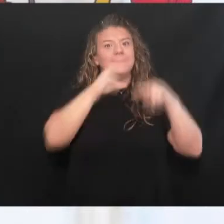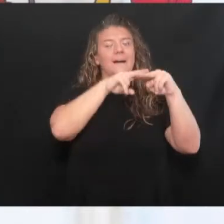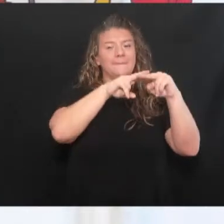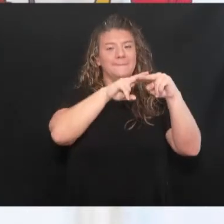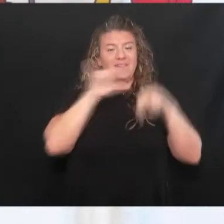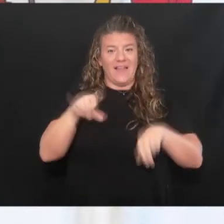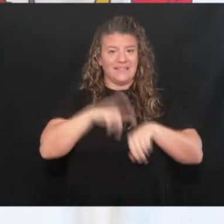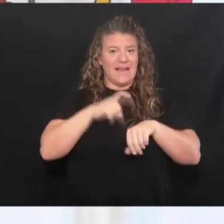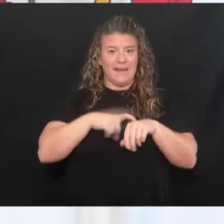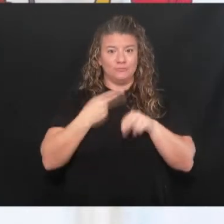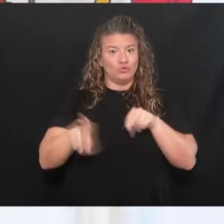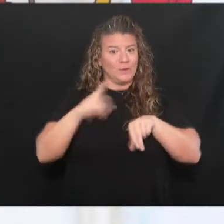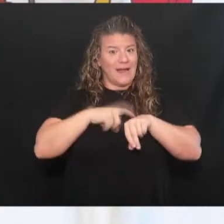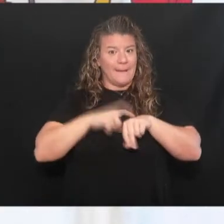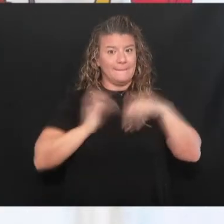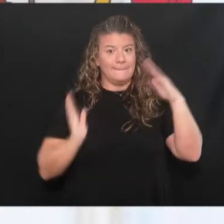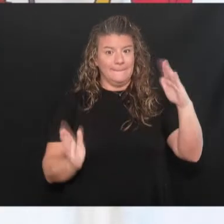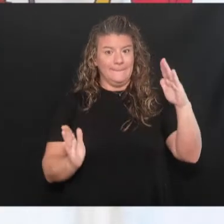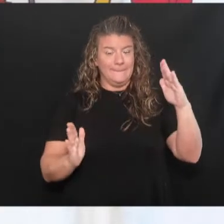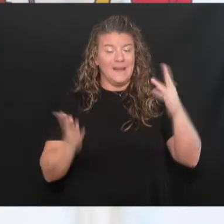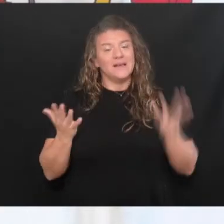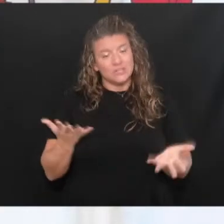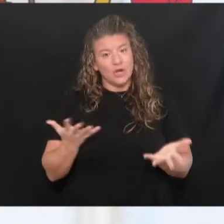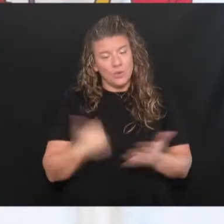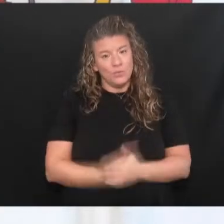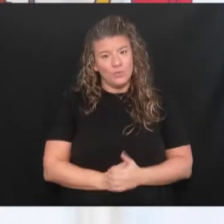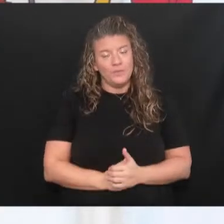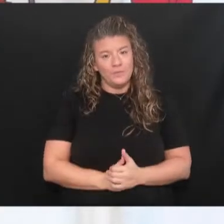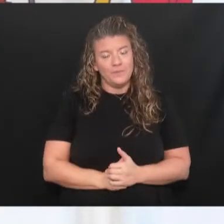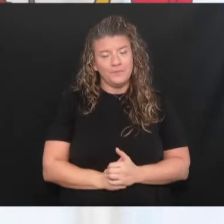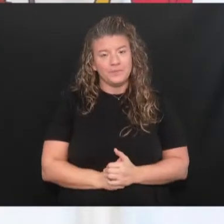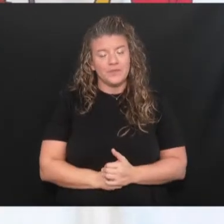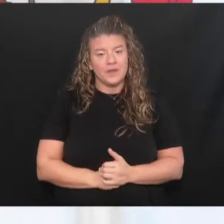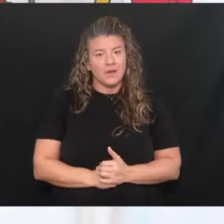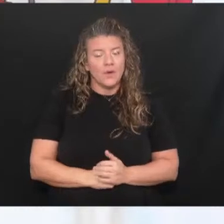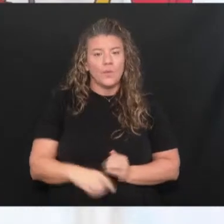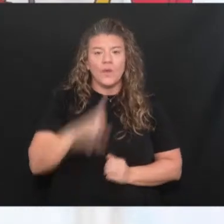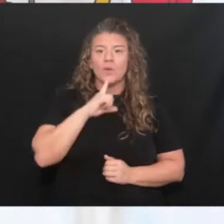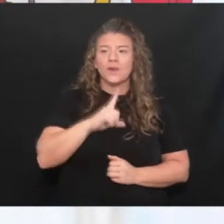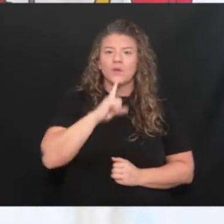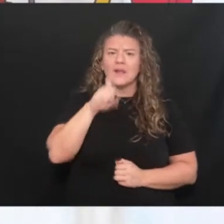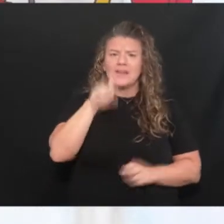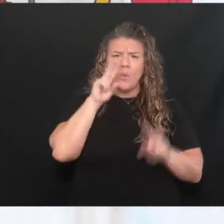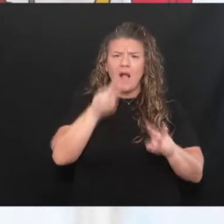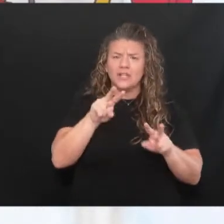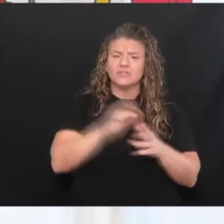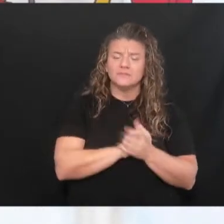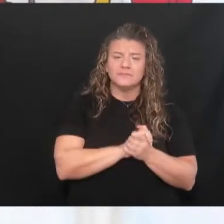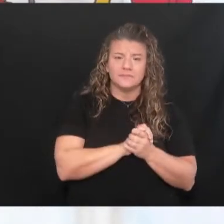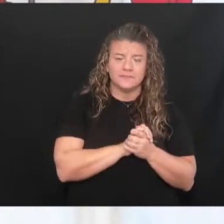period of time. And so we really, really got to watch here.